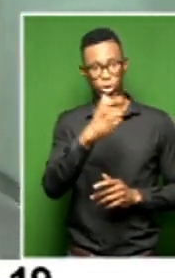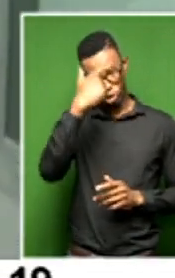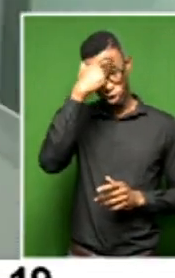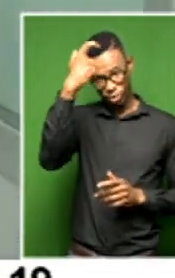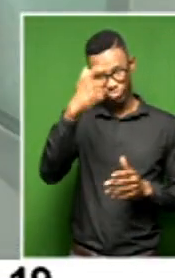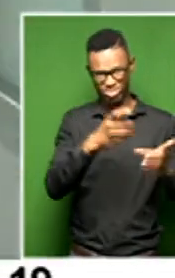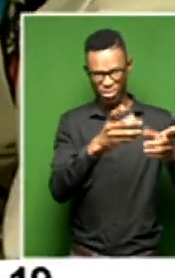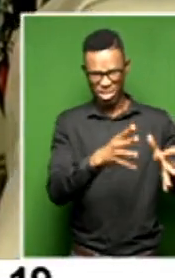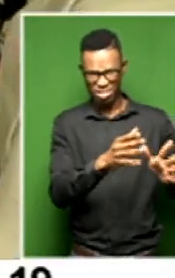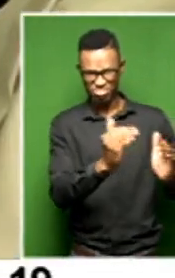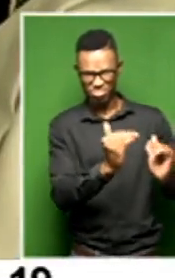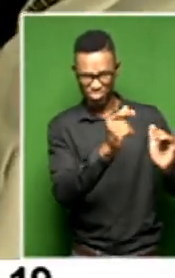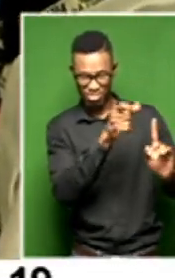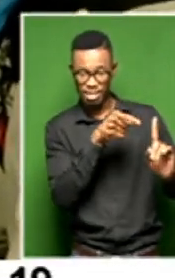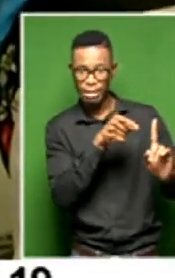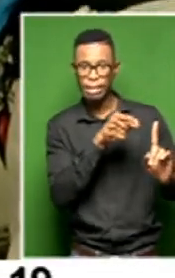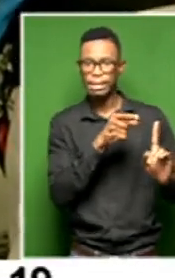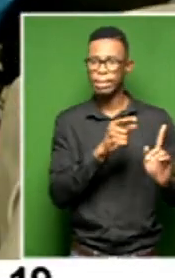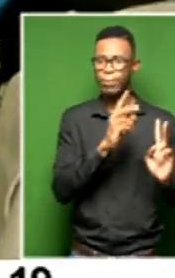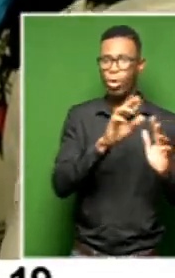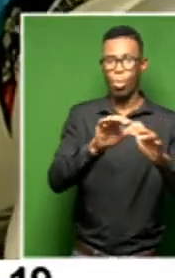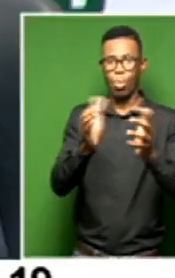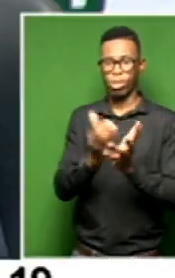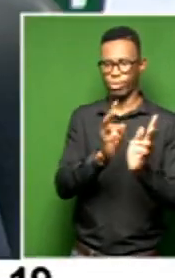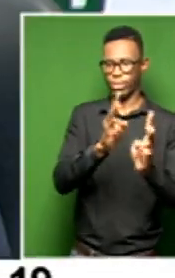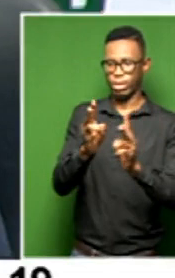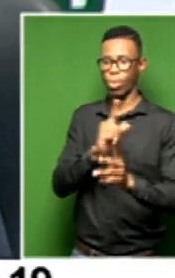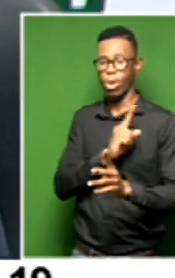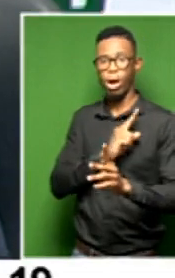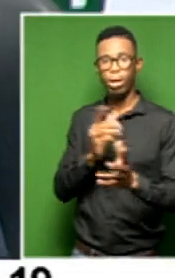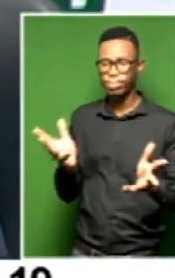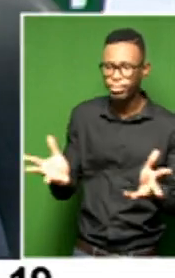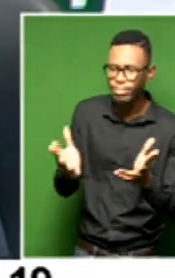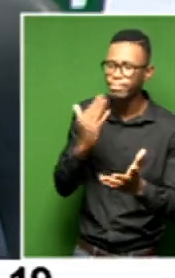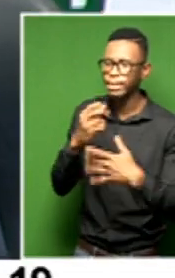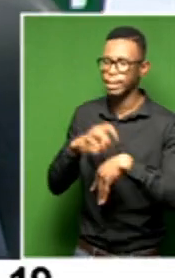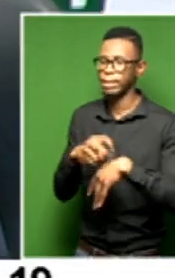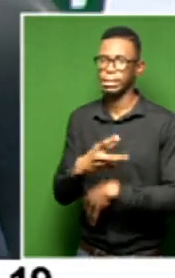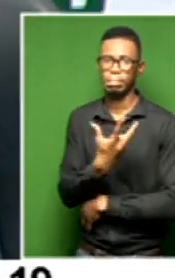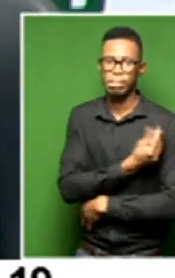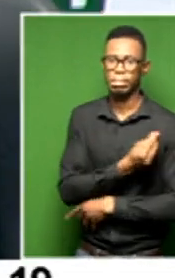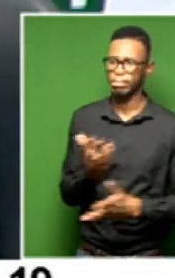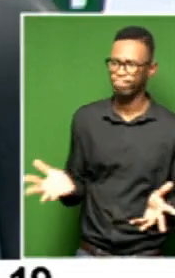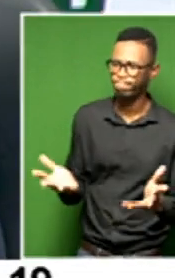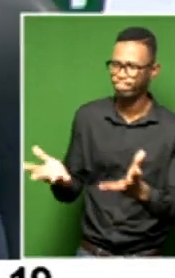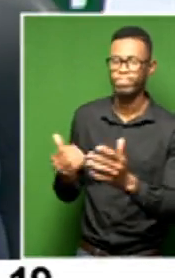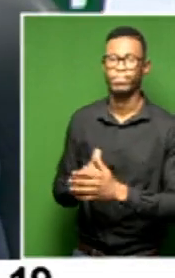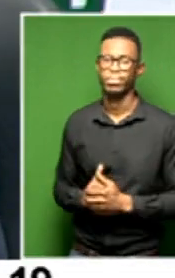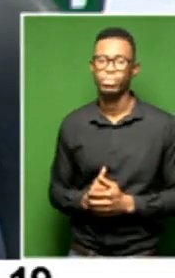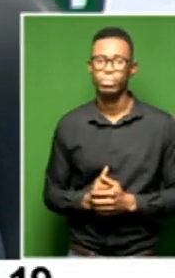bring vaccine equity in order to save lives. Our expectation is